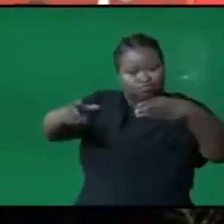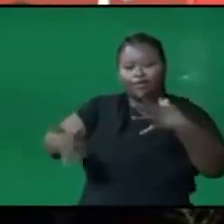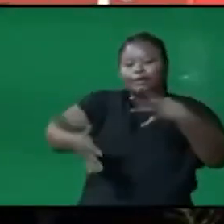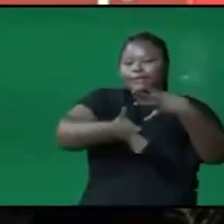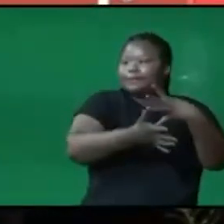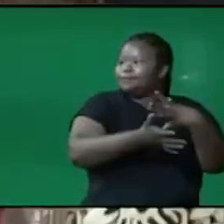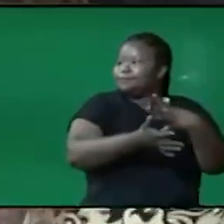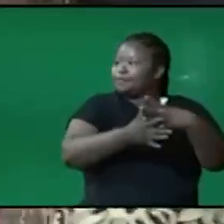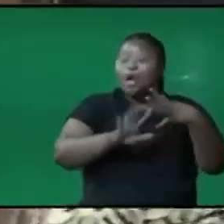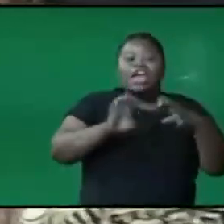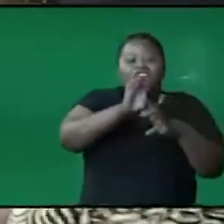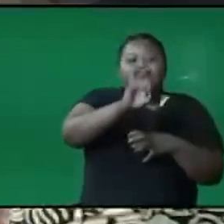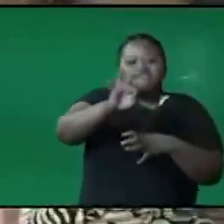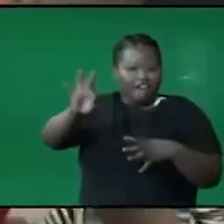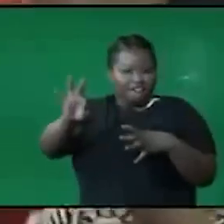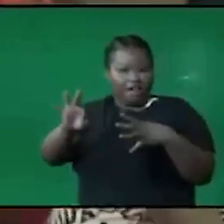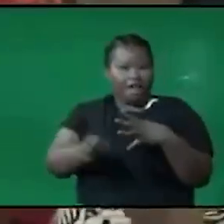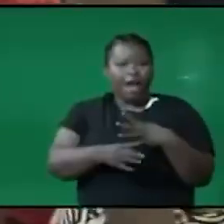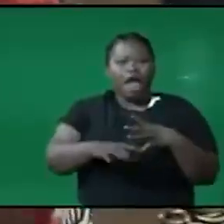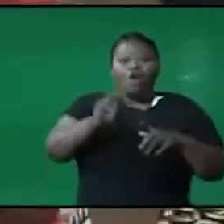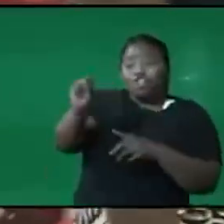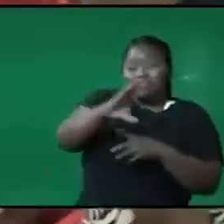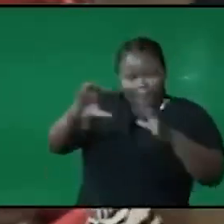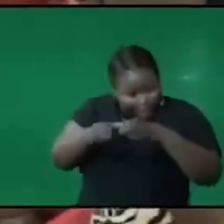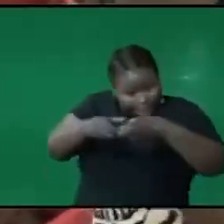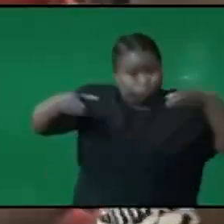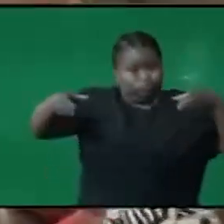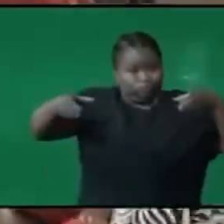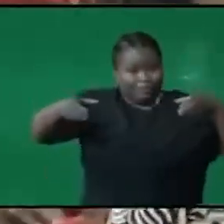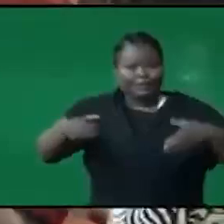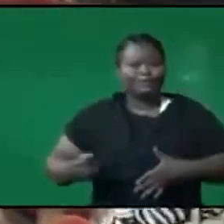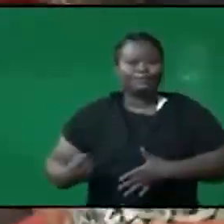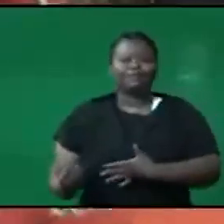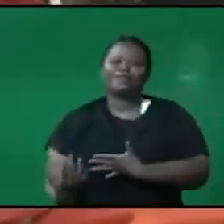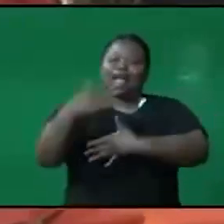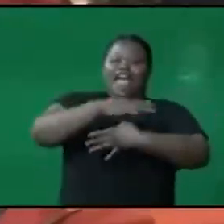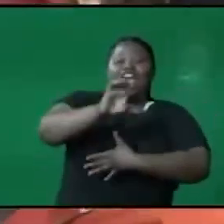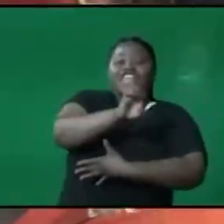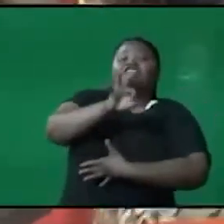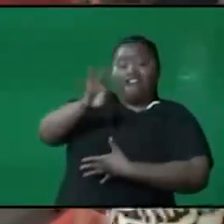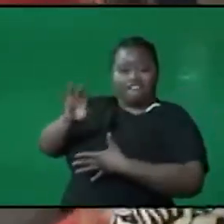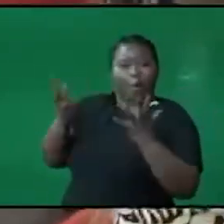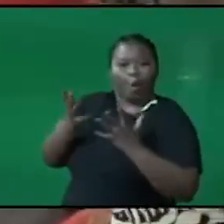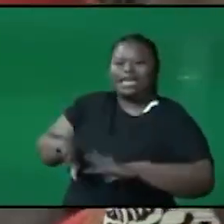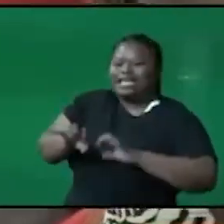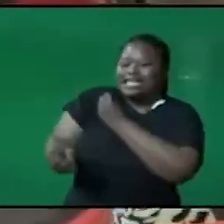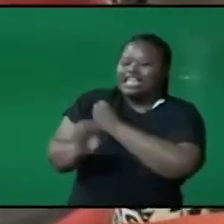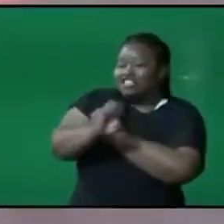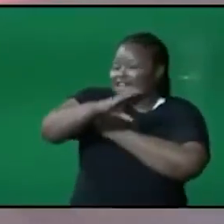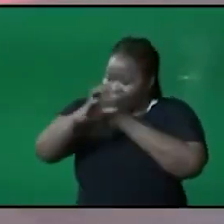haikule. Haikule, EFF Northern Cape, haikule. Haikule, EFF Eastern